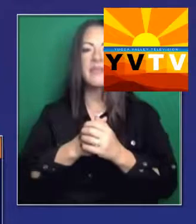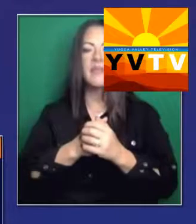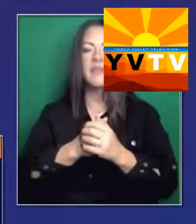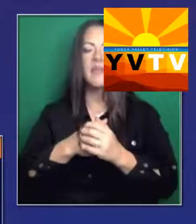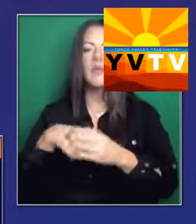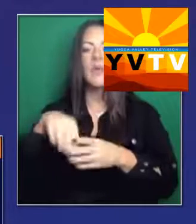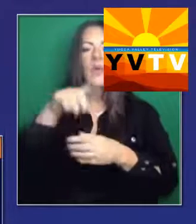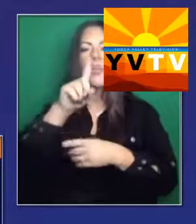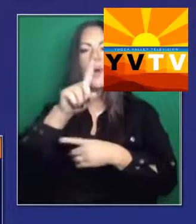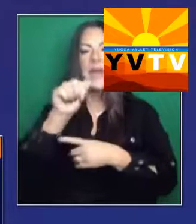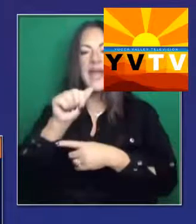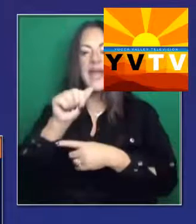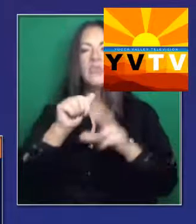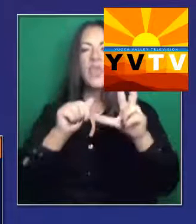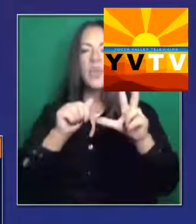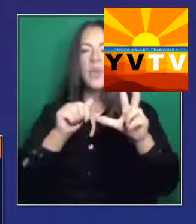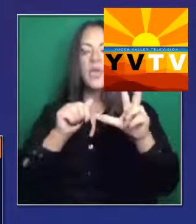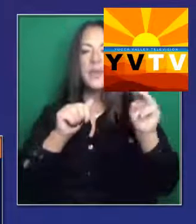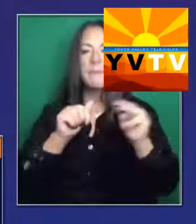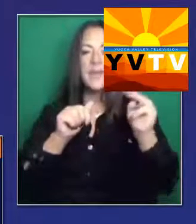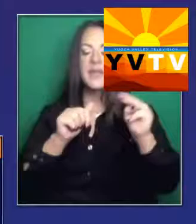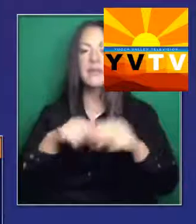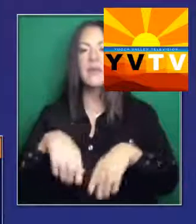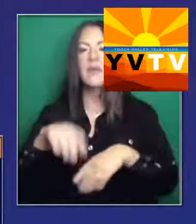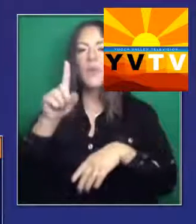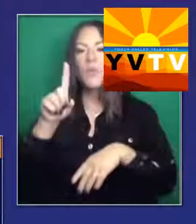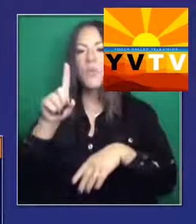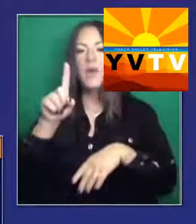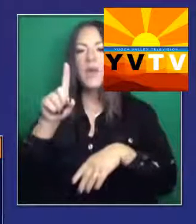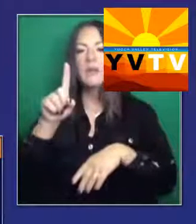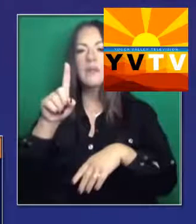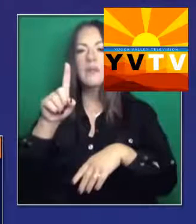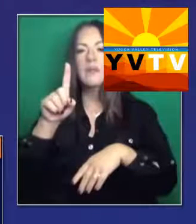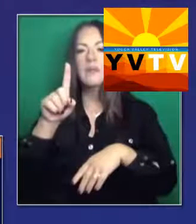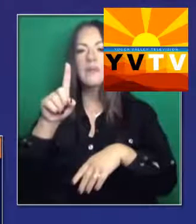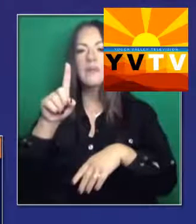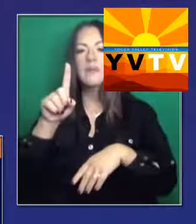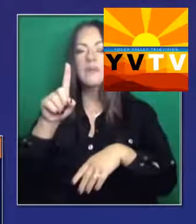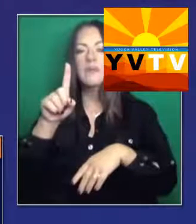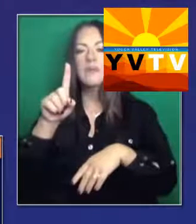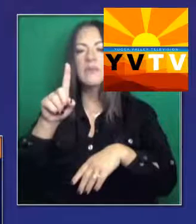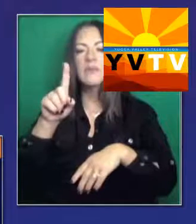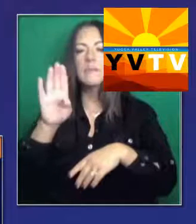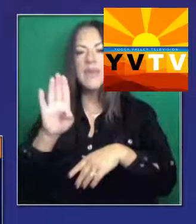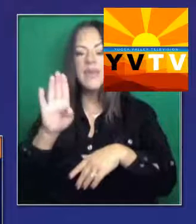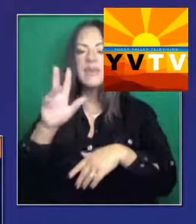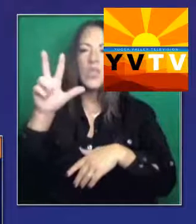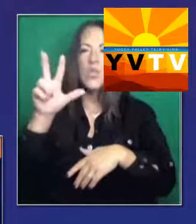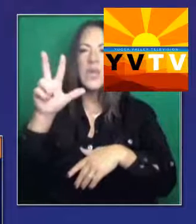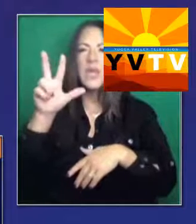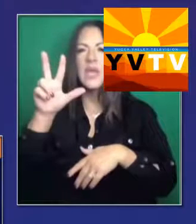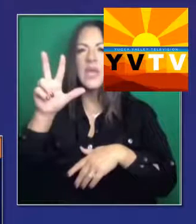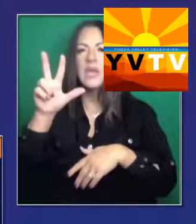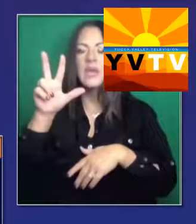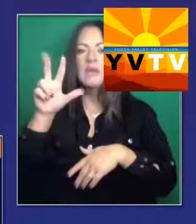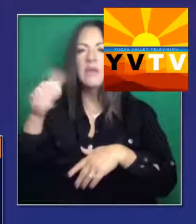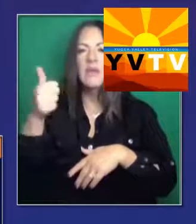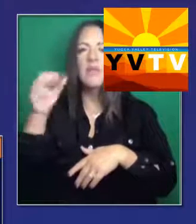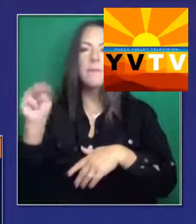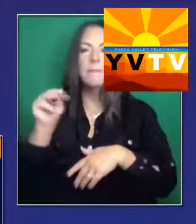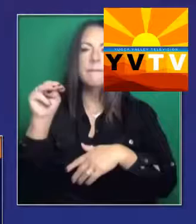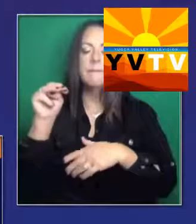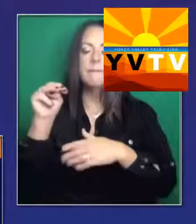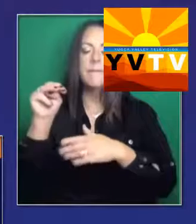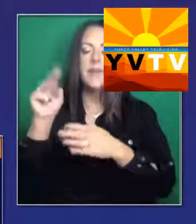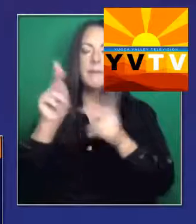Phase 1B, 8 million. By the way, that's plus or minus. And that will be we'll land on that this Wednesday. So